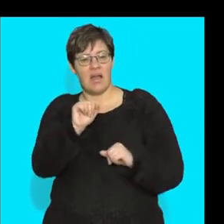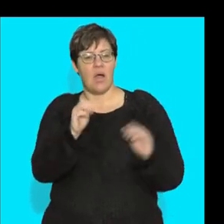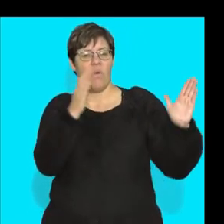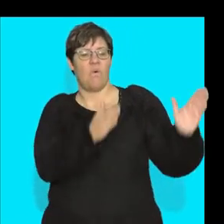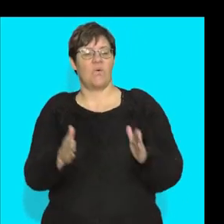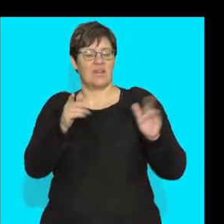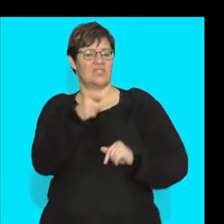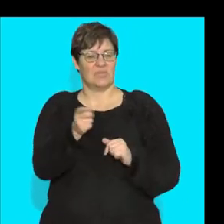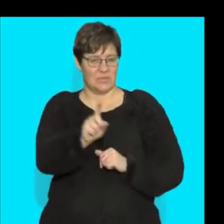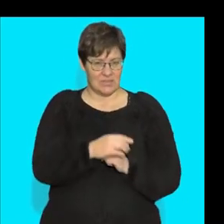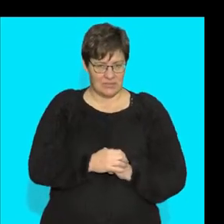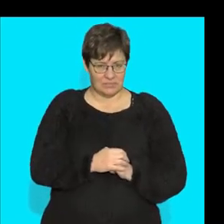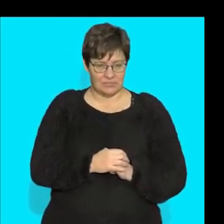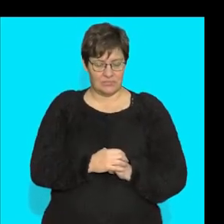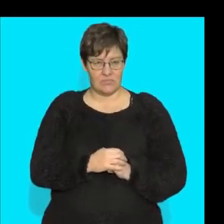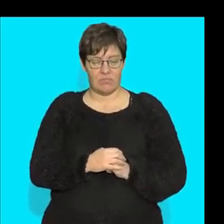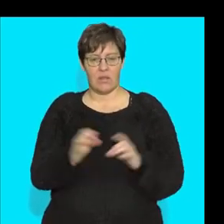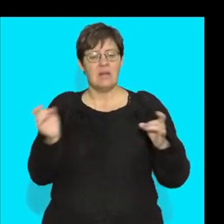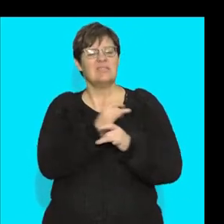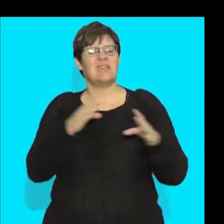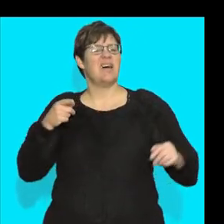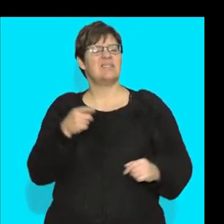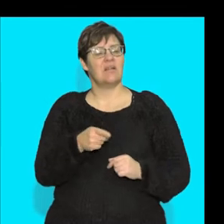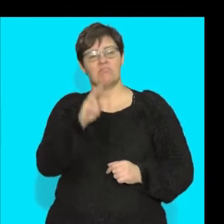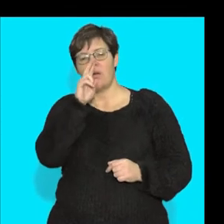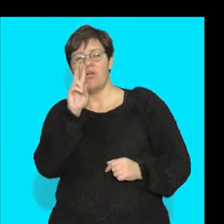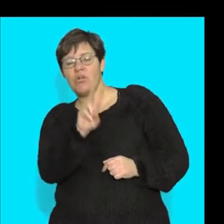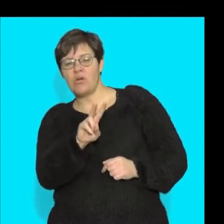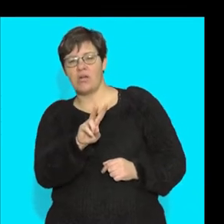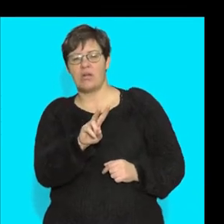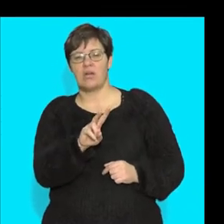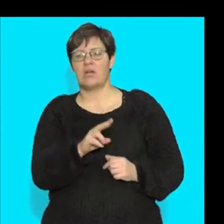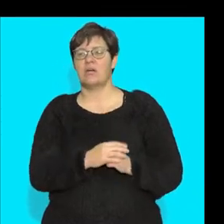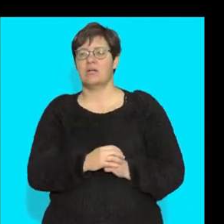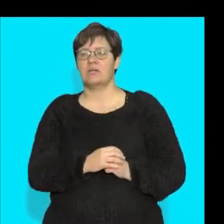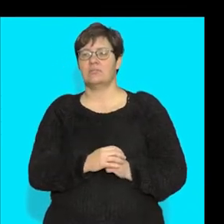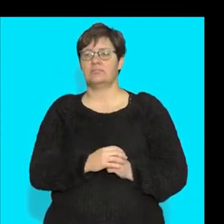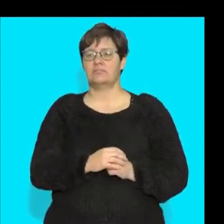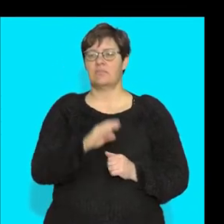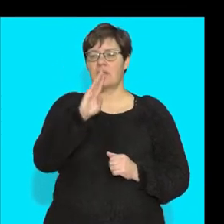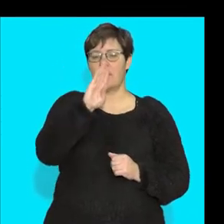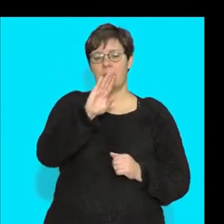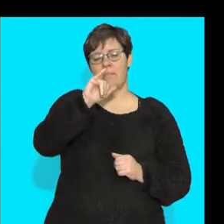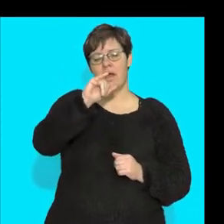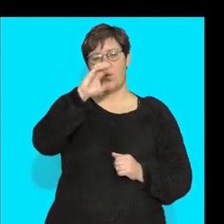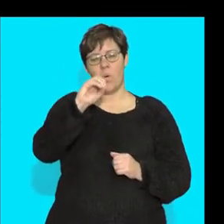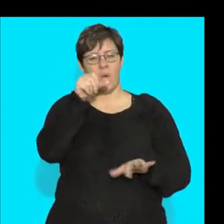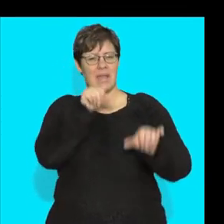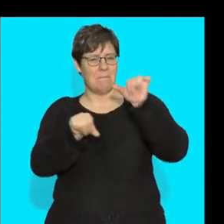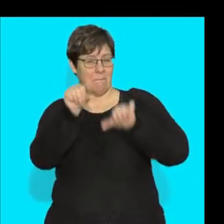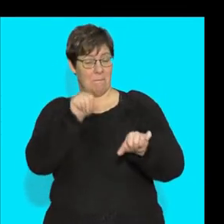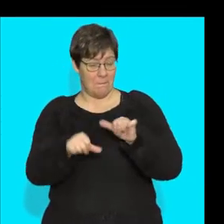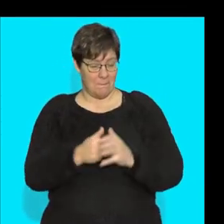of organization. Now, you started off the beginning, you probably looked at something called biochem. Right. We did